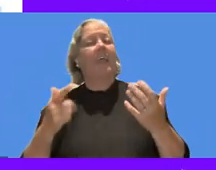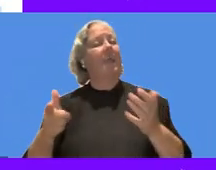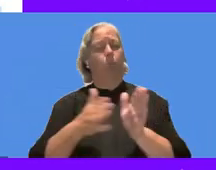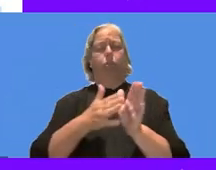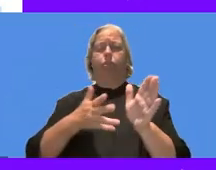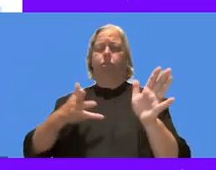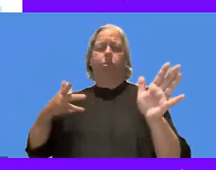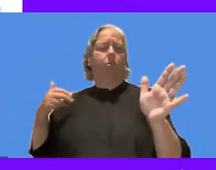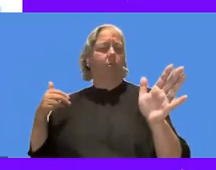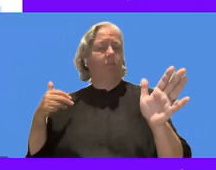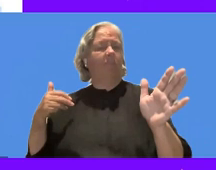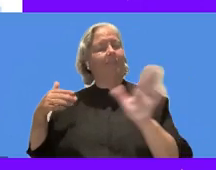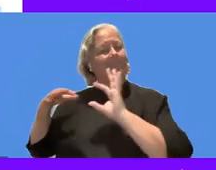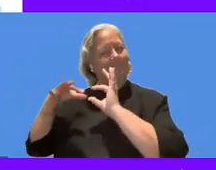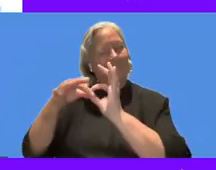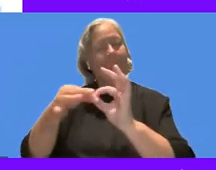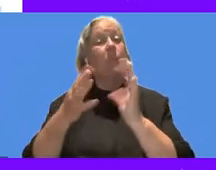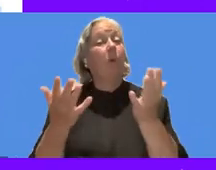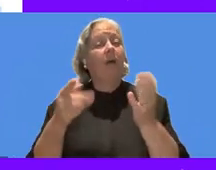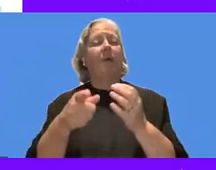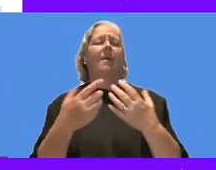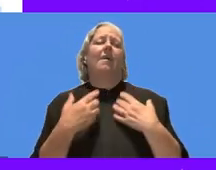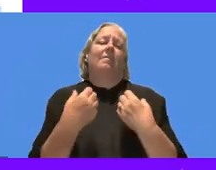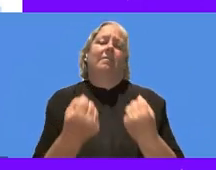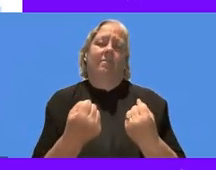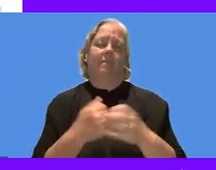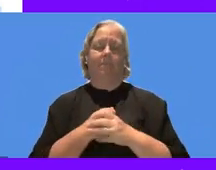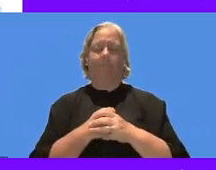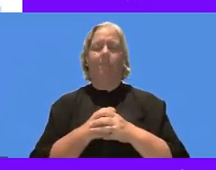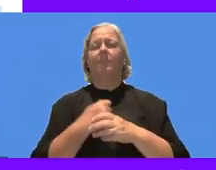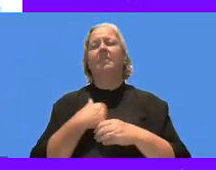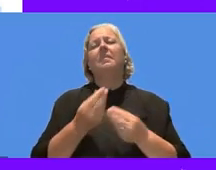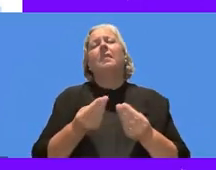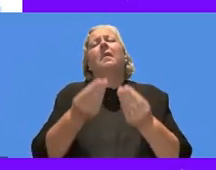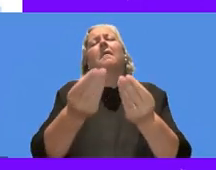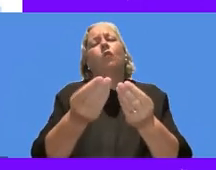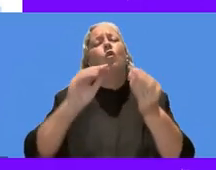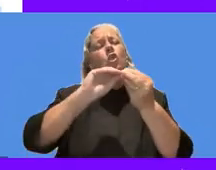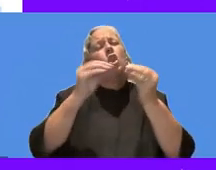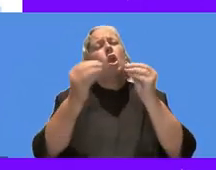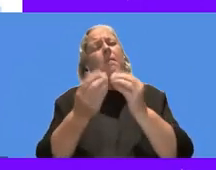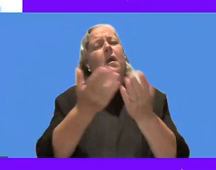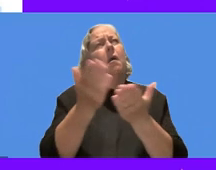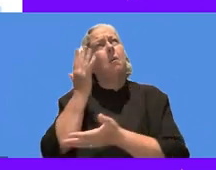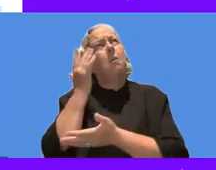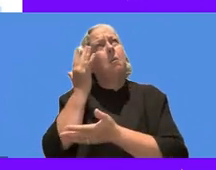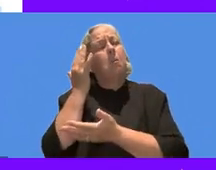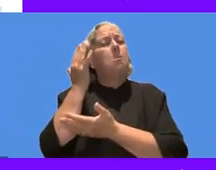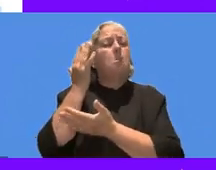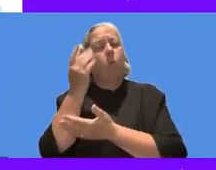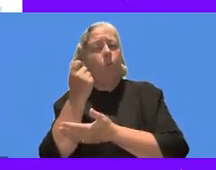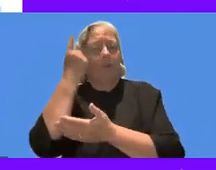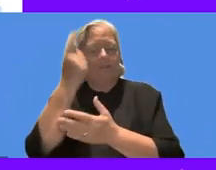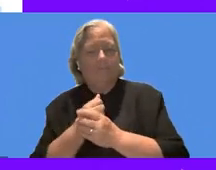health. For example, just to give you a figure and a rate right now, in low and middle income countries, it